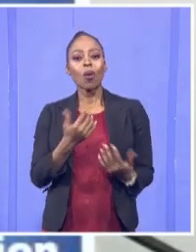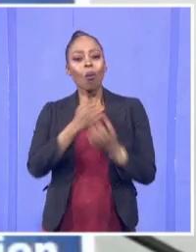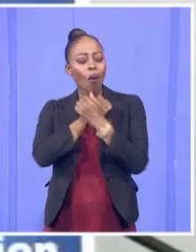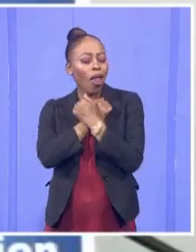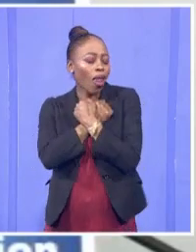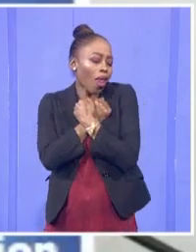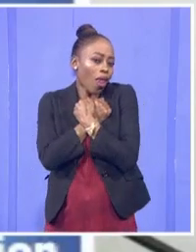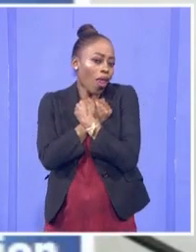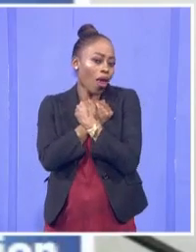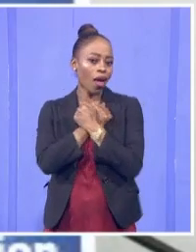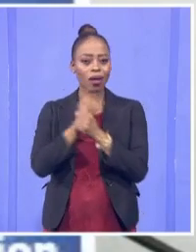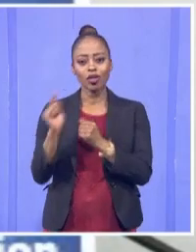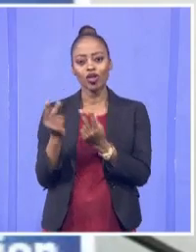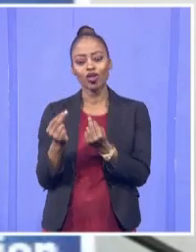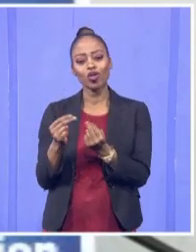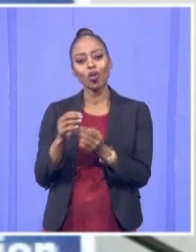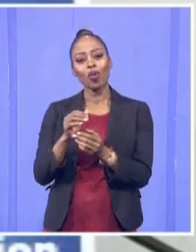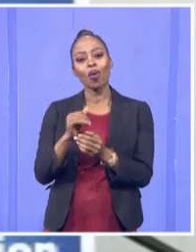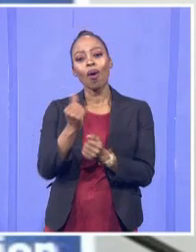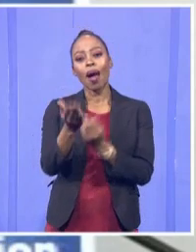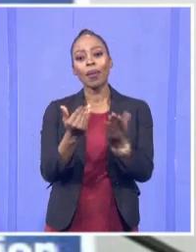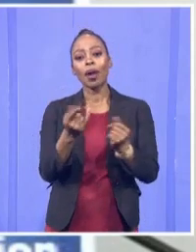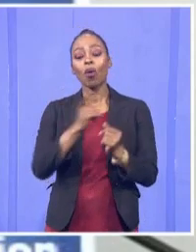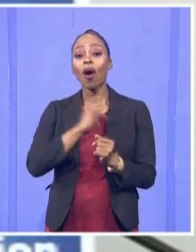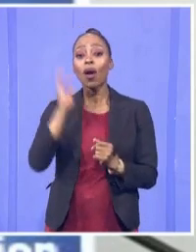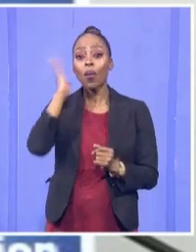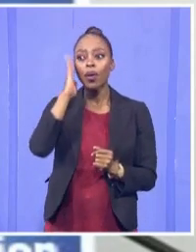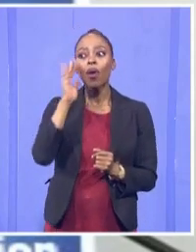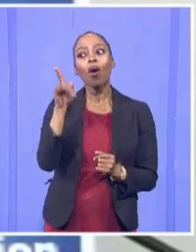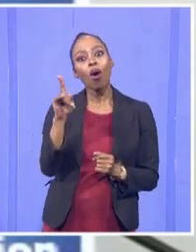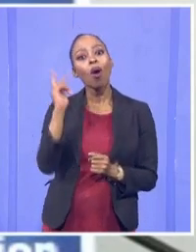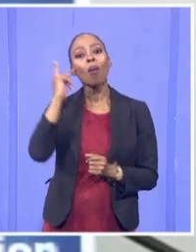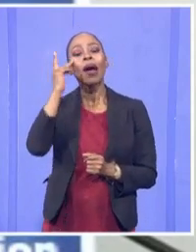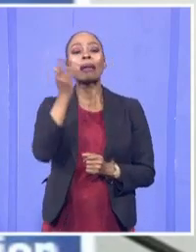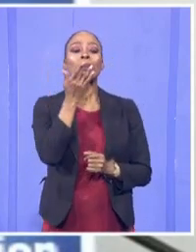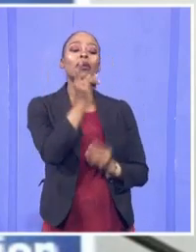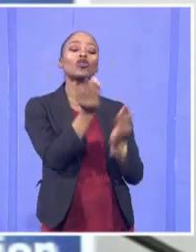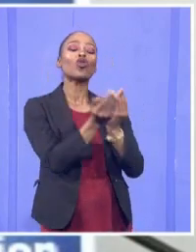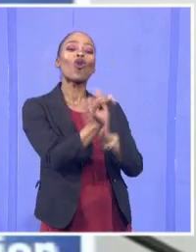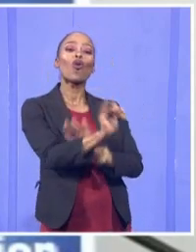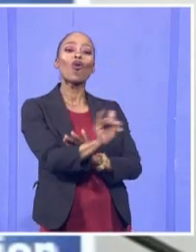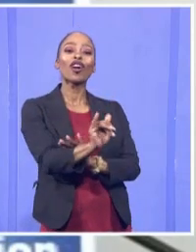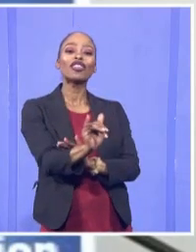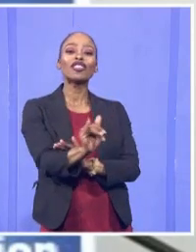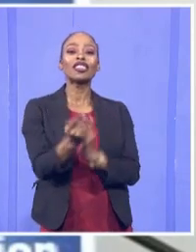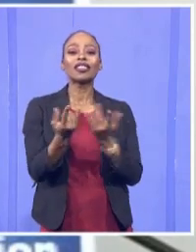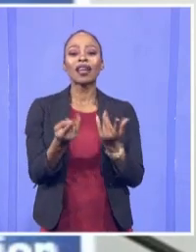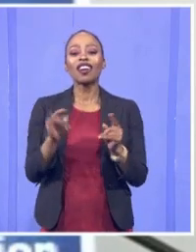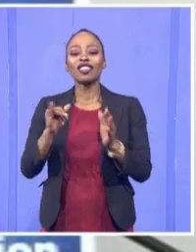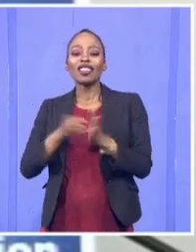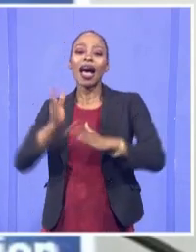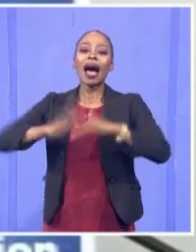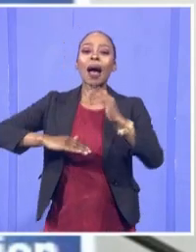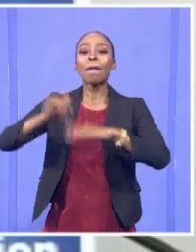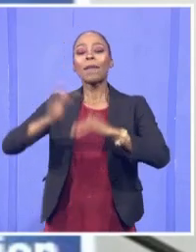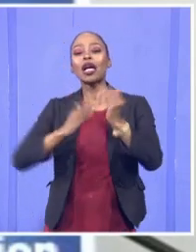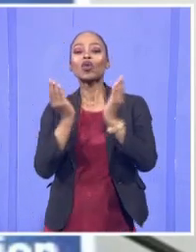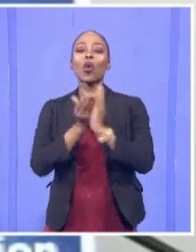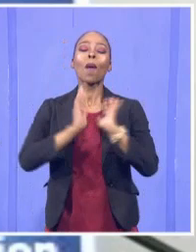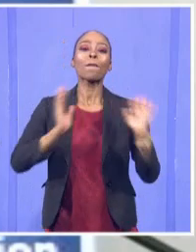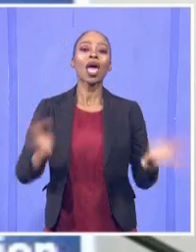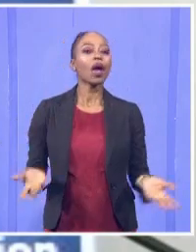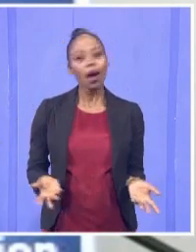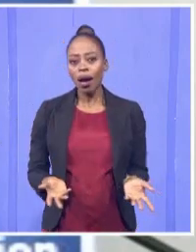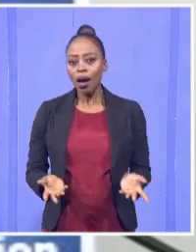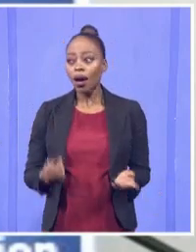online application. So we know where parents want to take their children. So I'm no longer going to build school for sake of building them. We'll build them